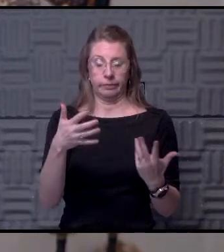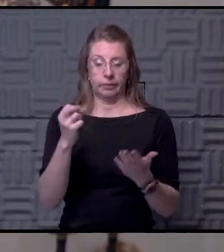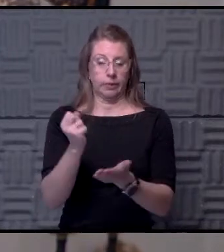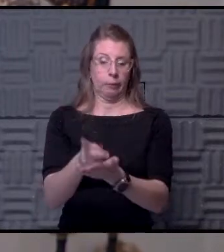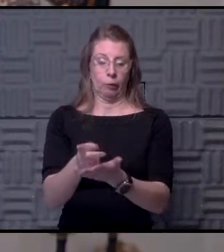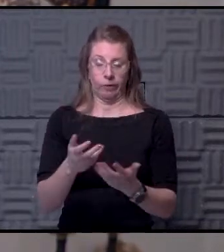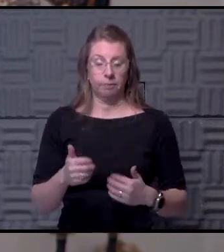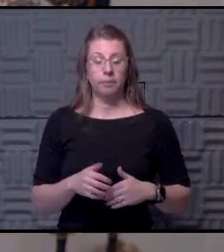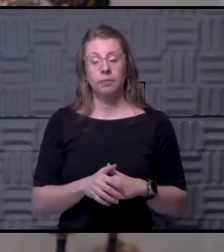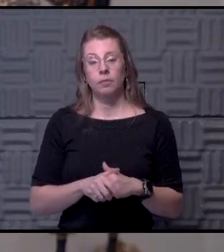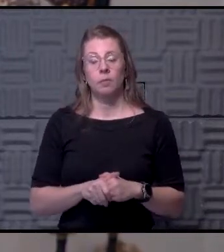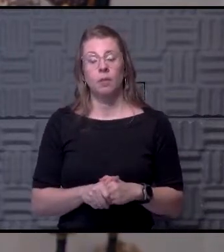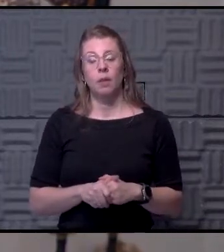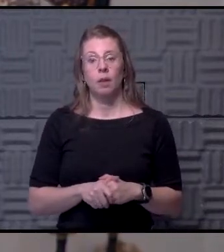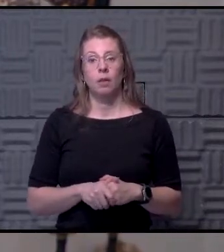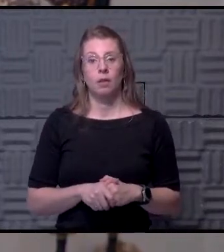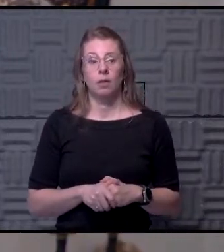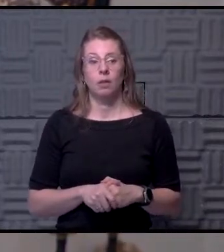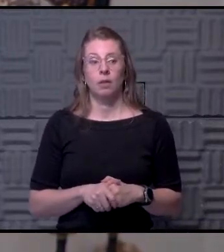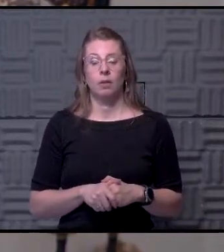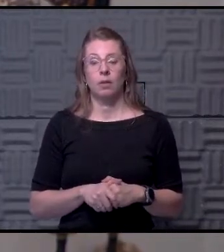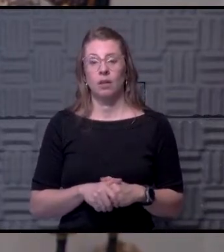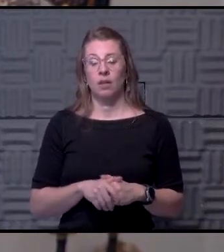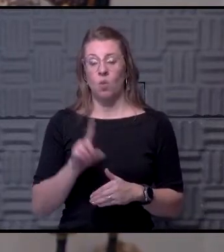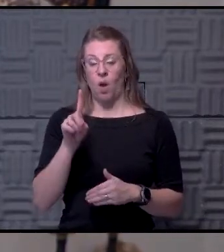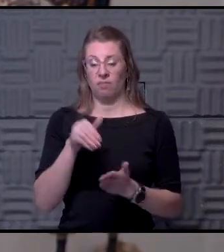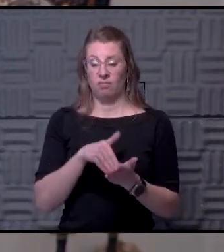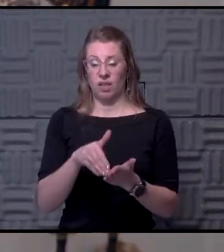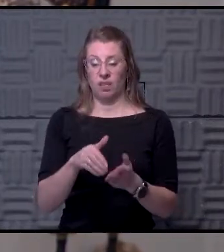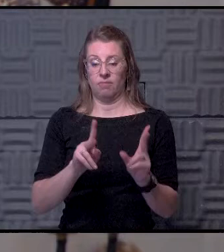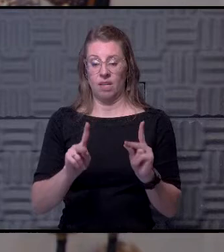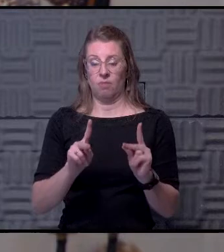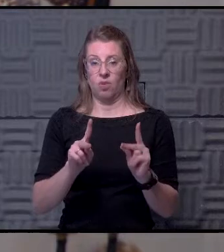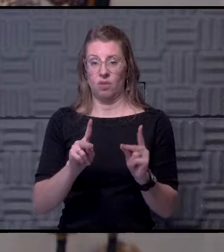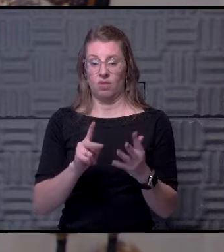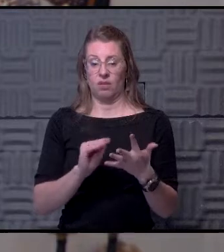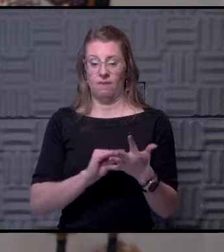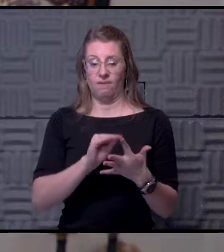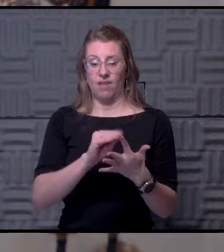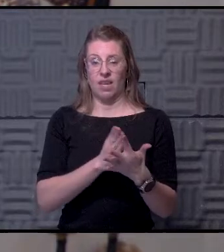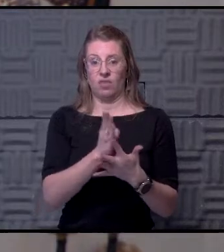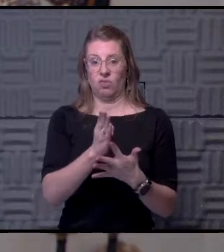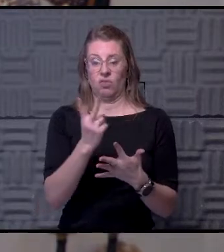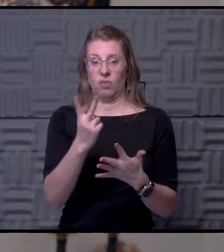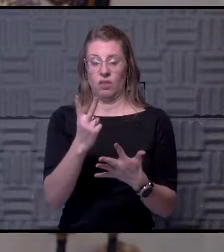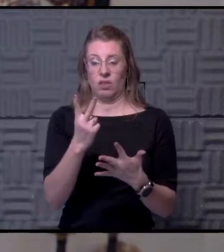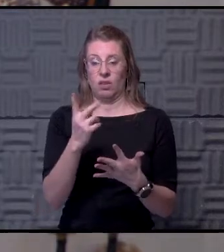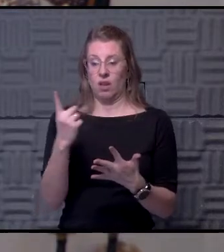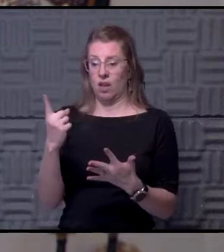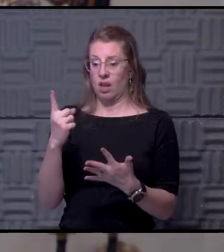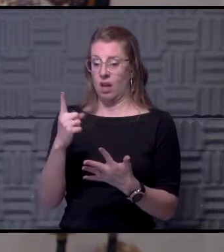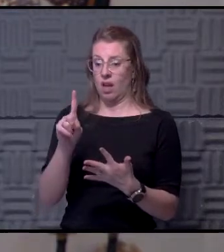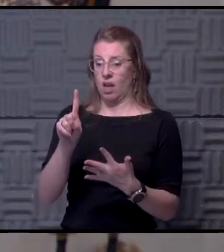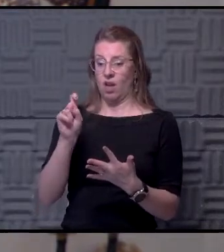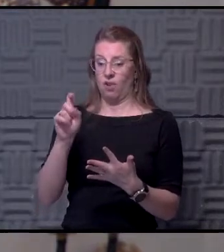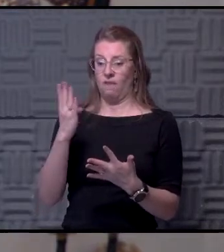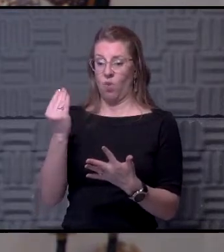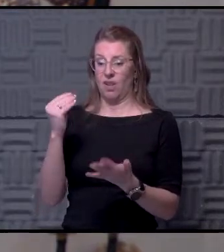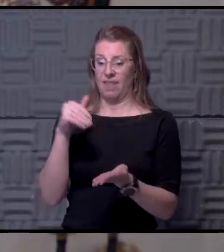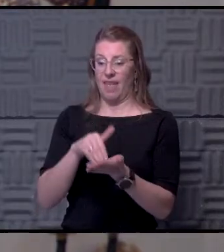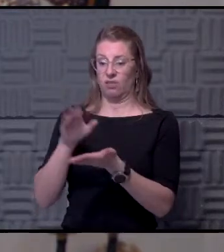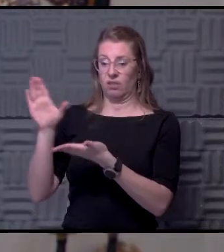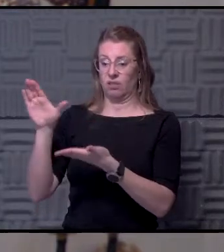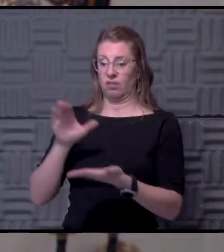approved. So just at 1 million people in phase 2, and we have 114,000 doses a week coming in at the